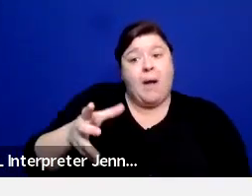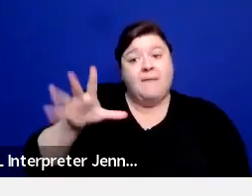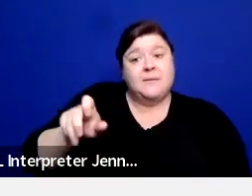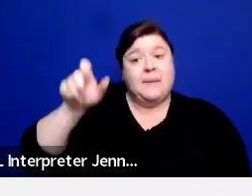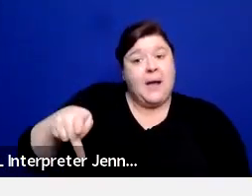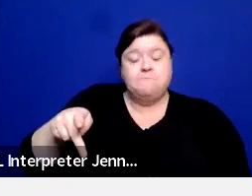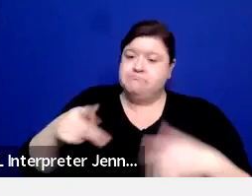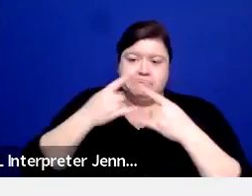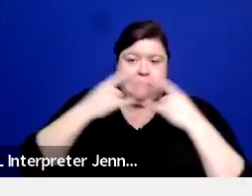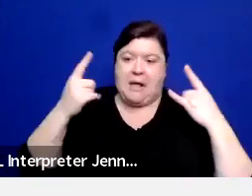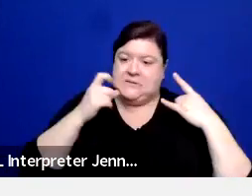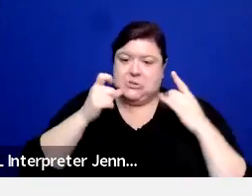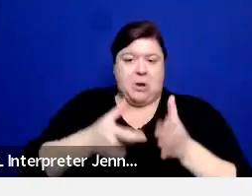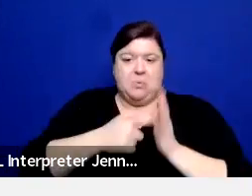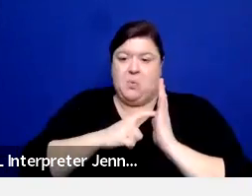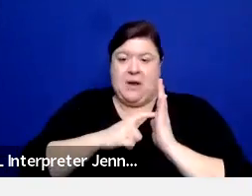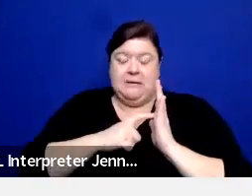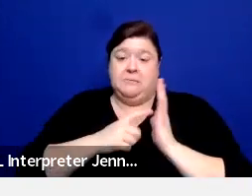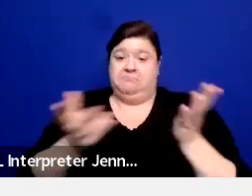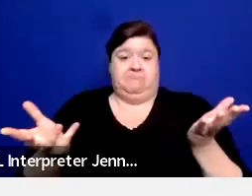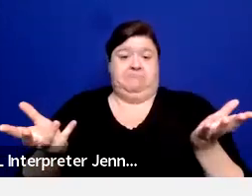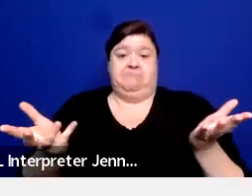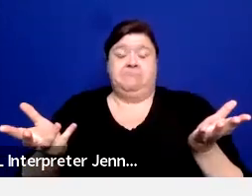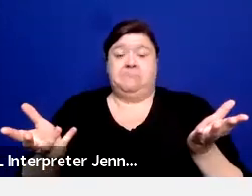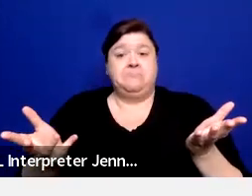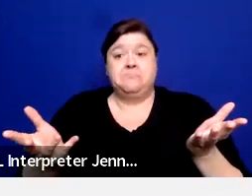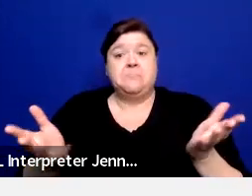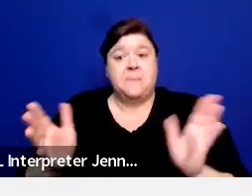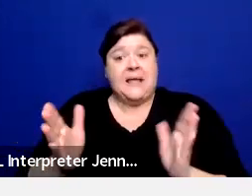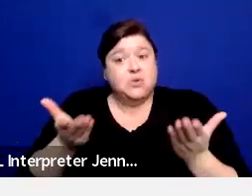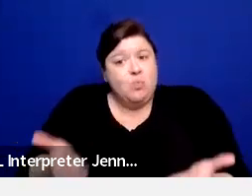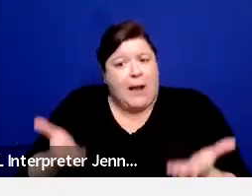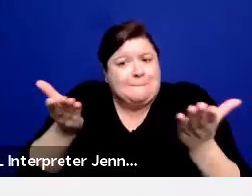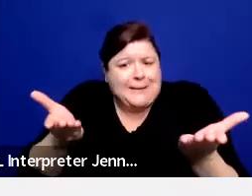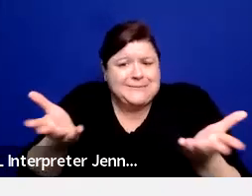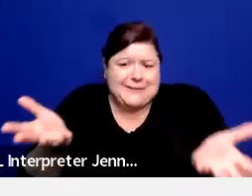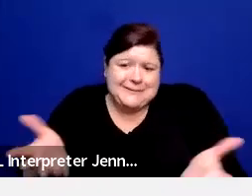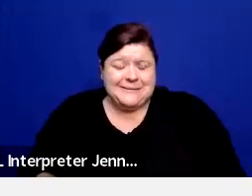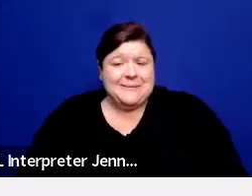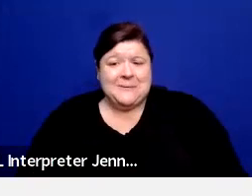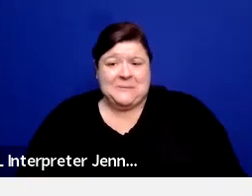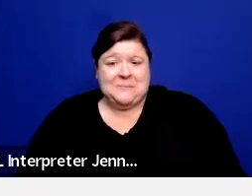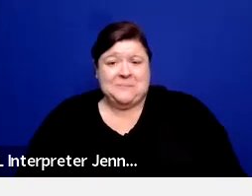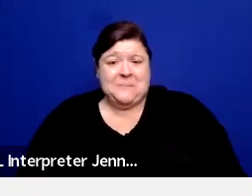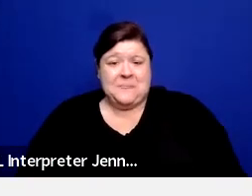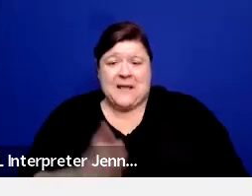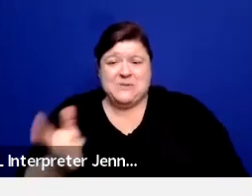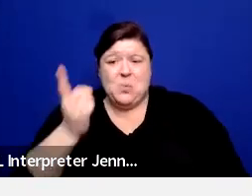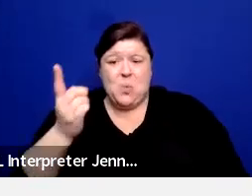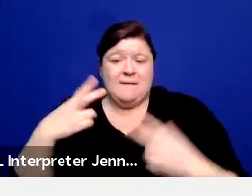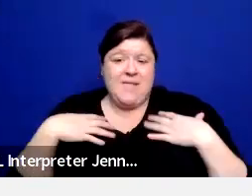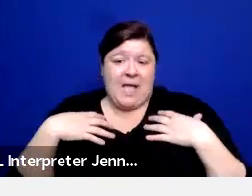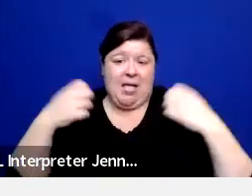then masks are not required. I think it is recommended, and as one of the health